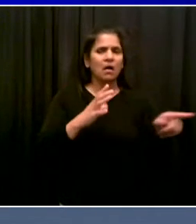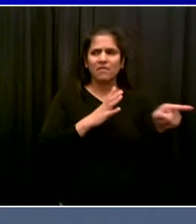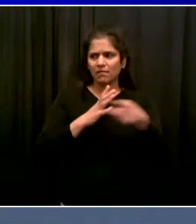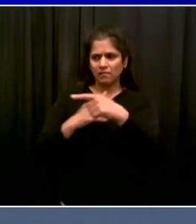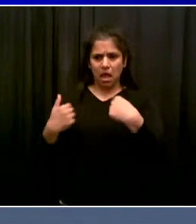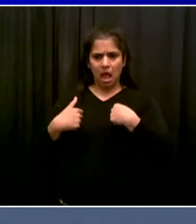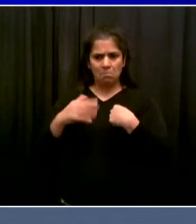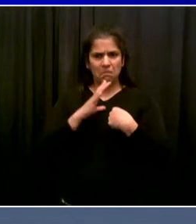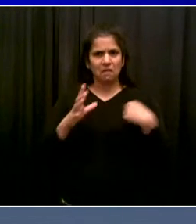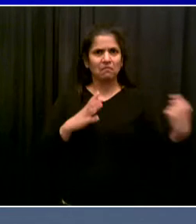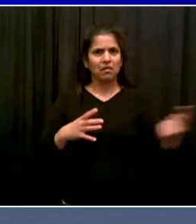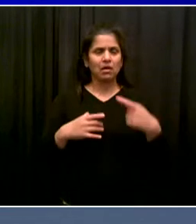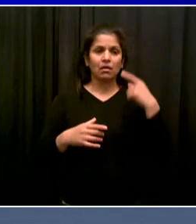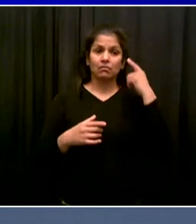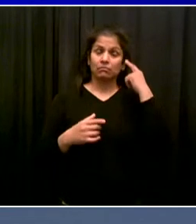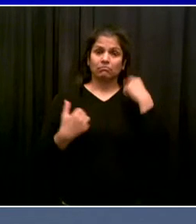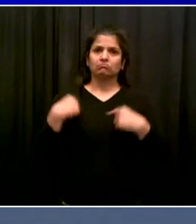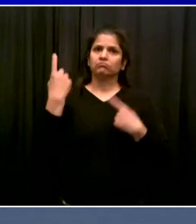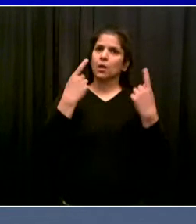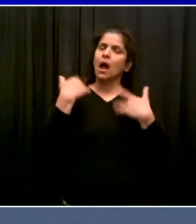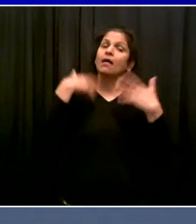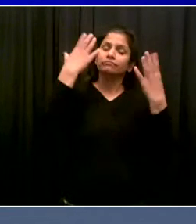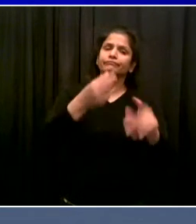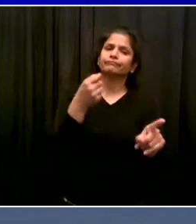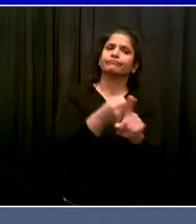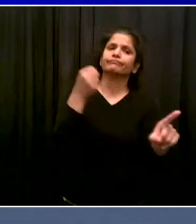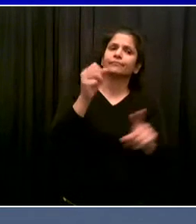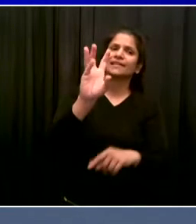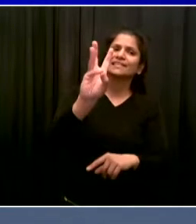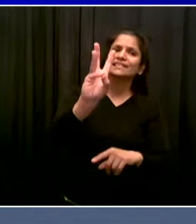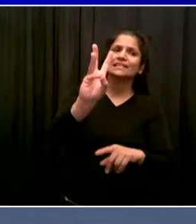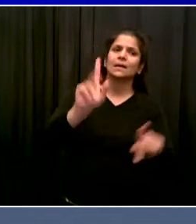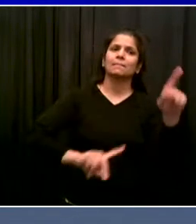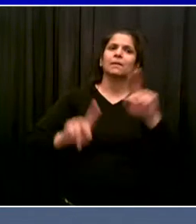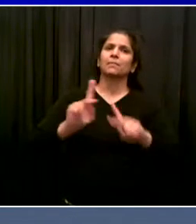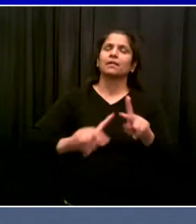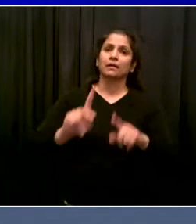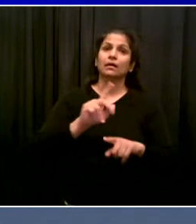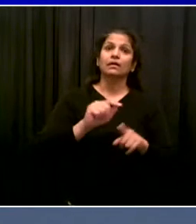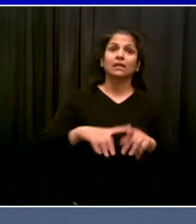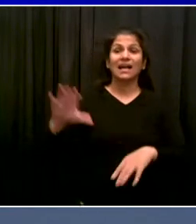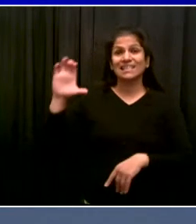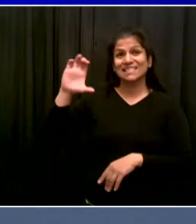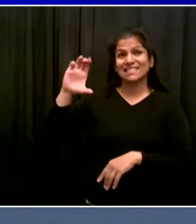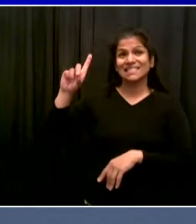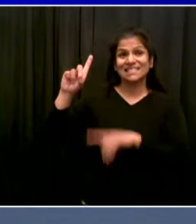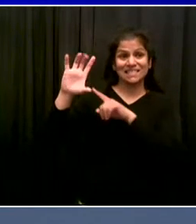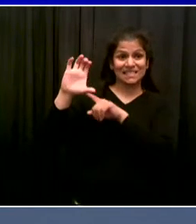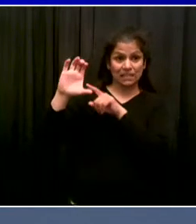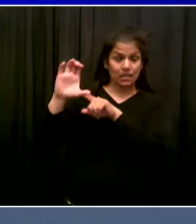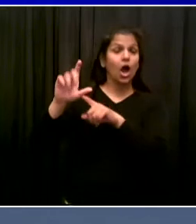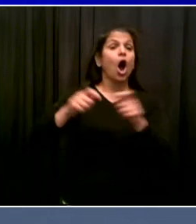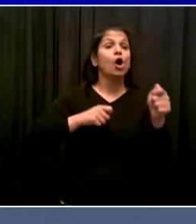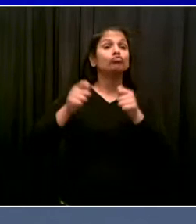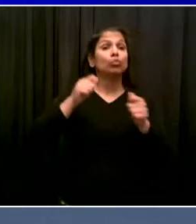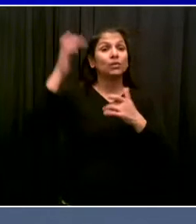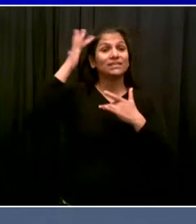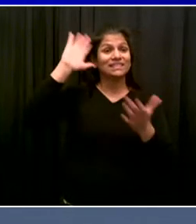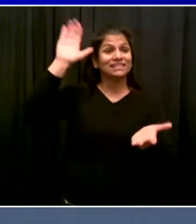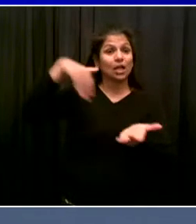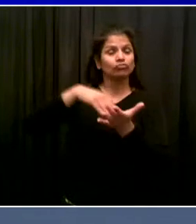of our fight against COVID, and you'll see later on in our indicators, obviously we are starting to make some real progress, and Johnson & Johnson has been a part of that.